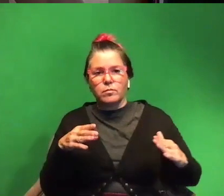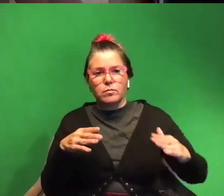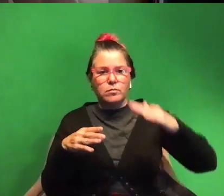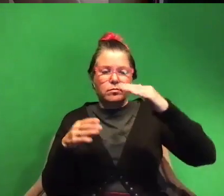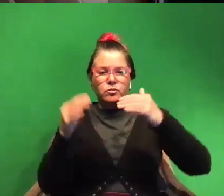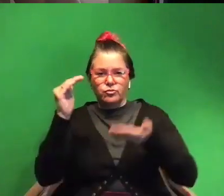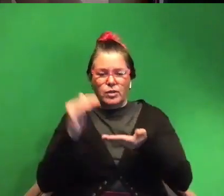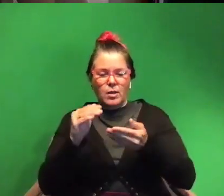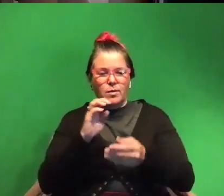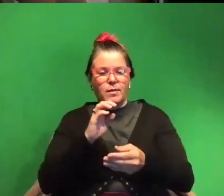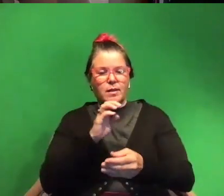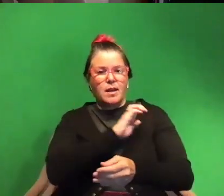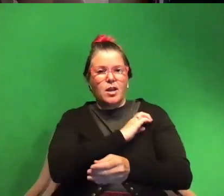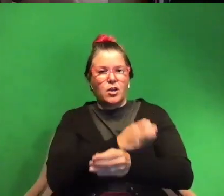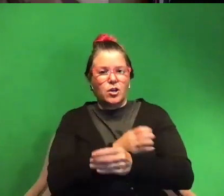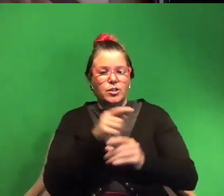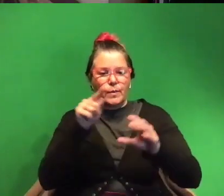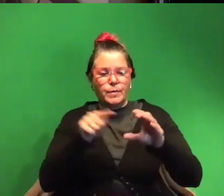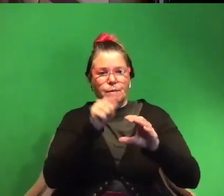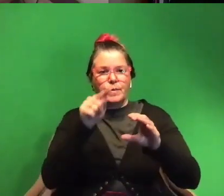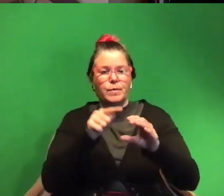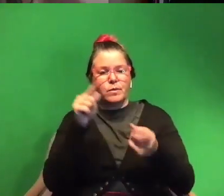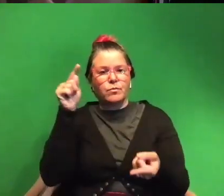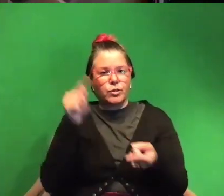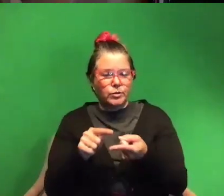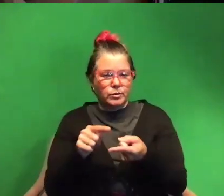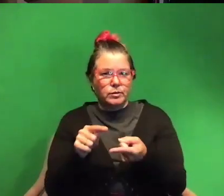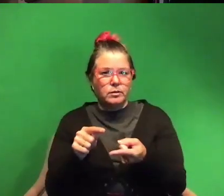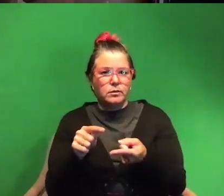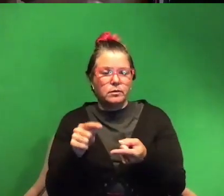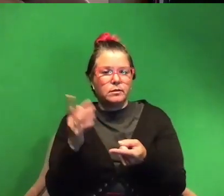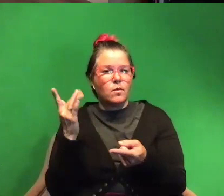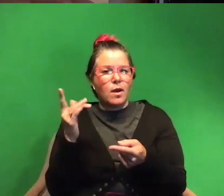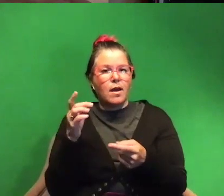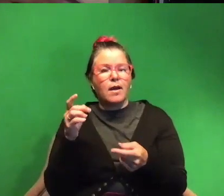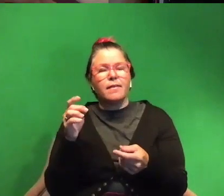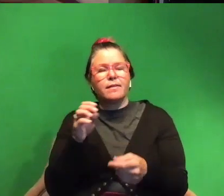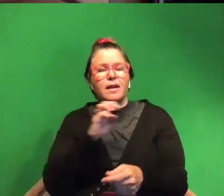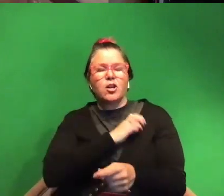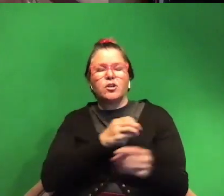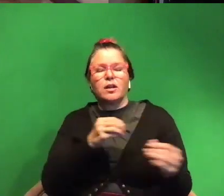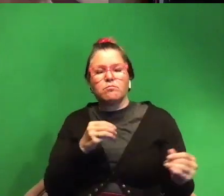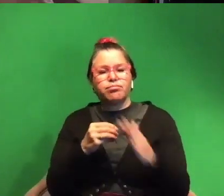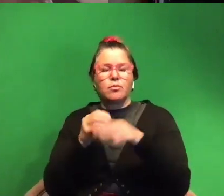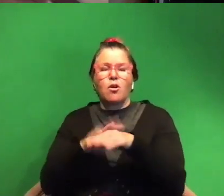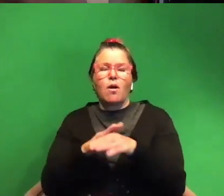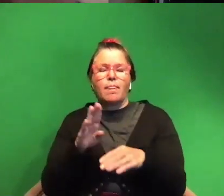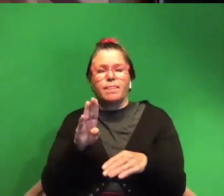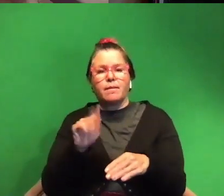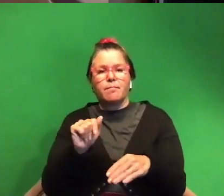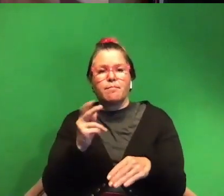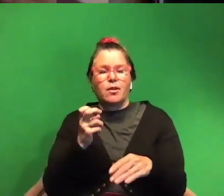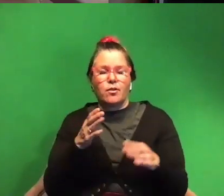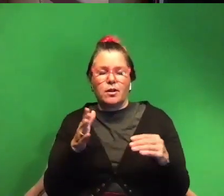the energy in those circles of the waves are reduced quite a bit because that energy is dissipated on the barrier itself.